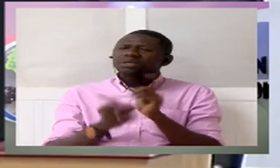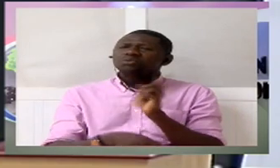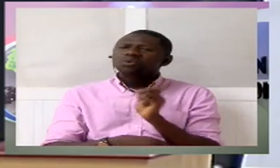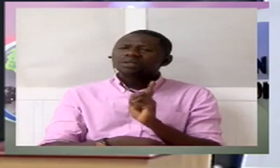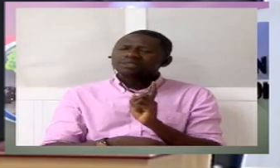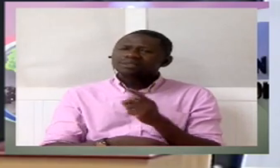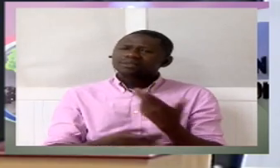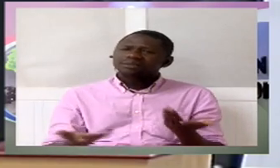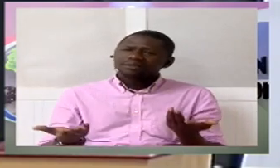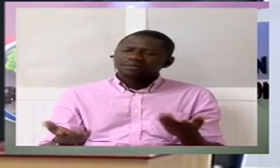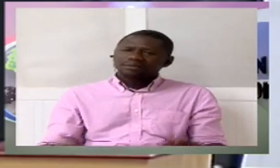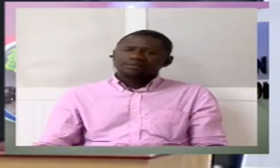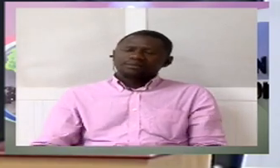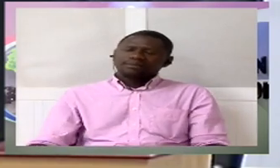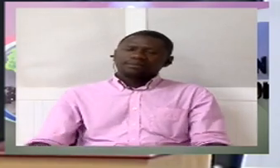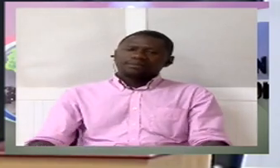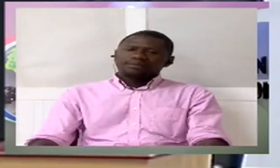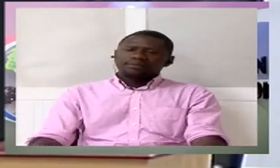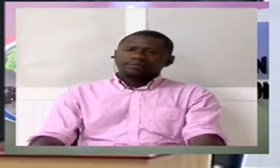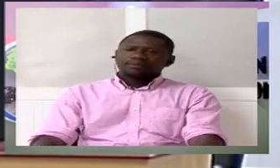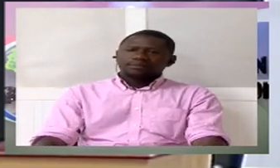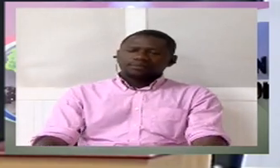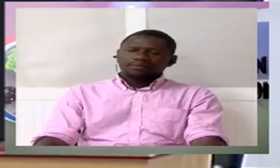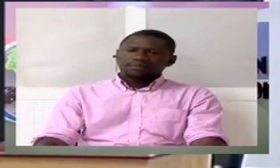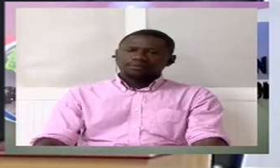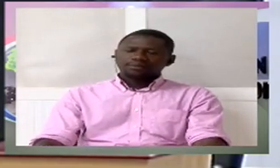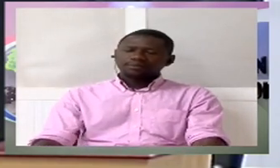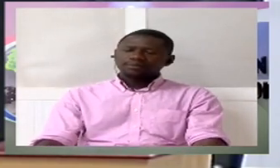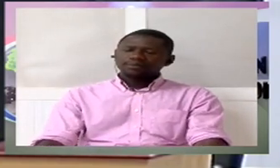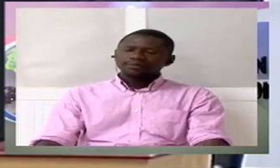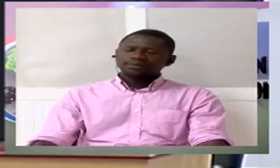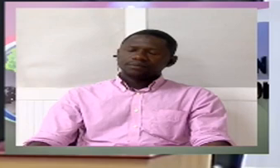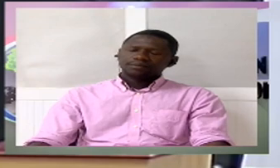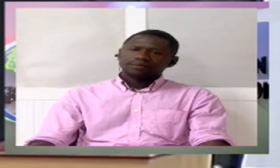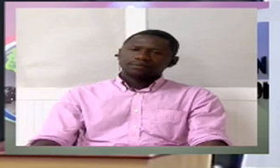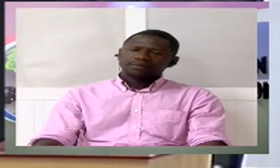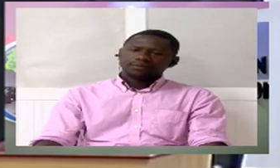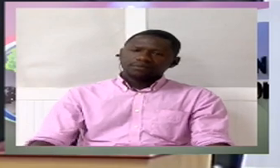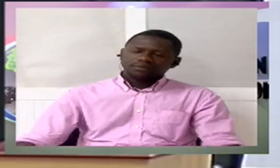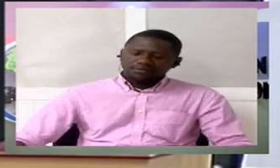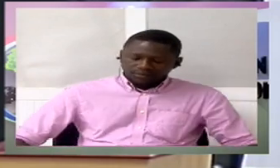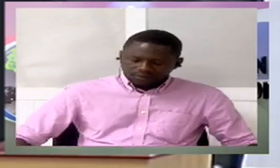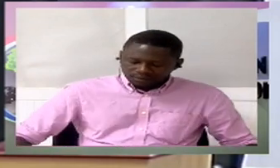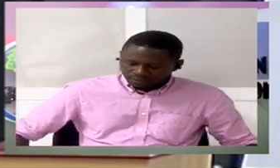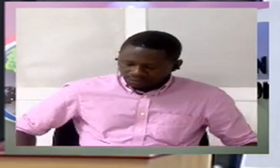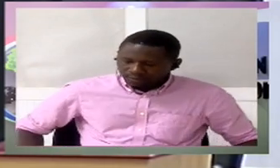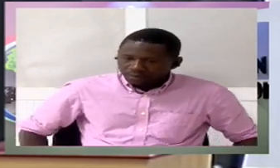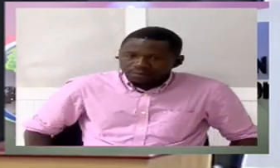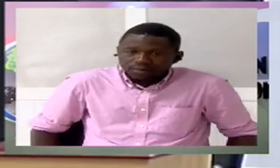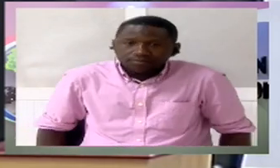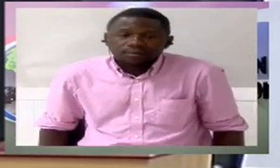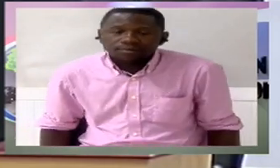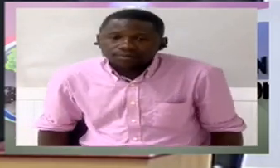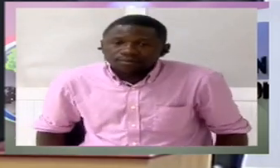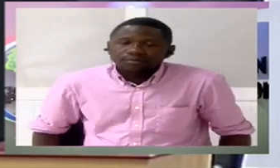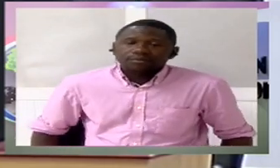Yanyin kumo fo signa jamale ka fo executive order. Sa yita fangula mi road akoto mumuneti. Because ikanyin